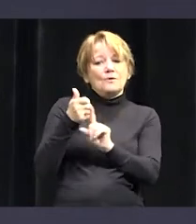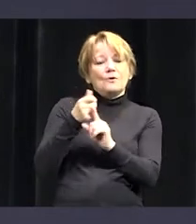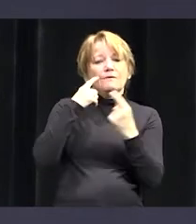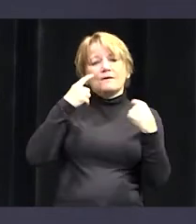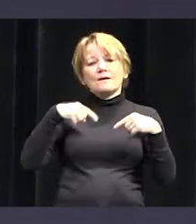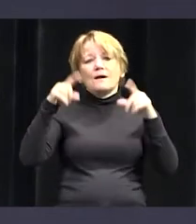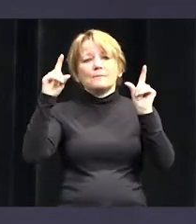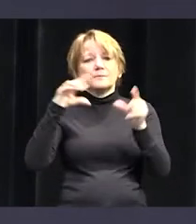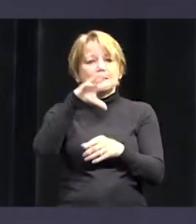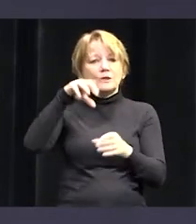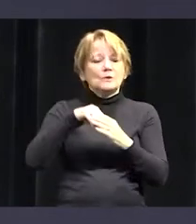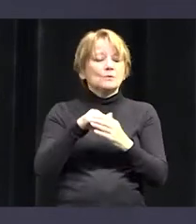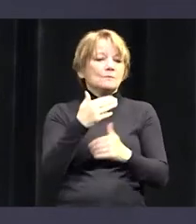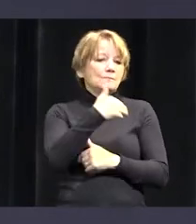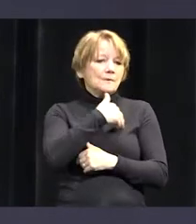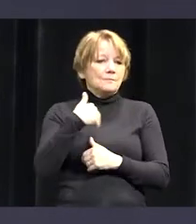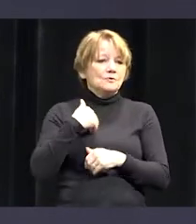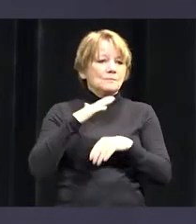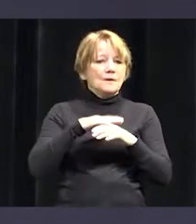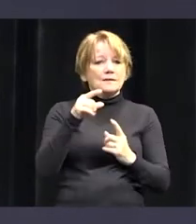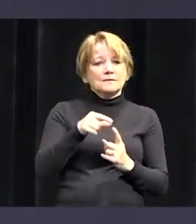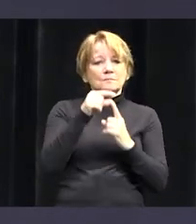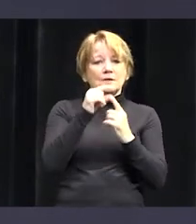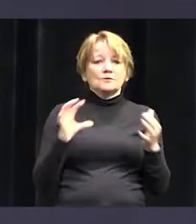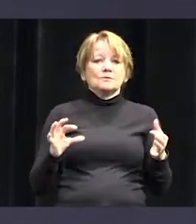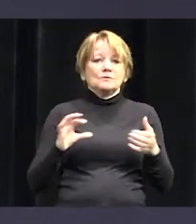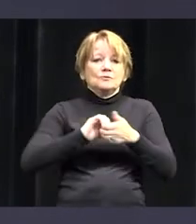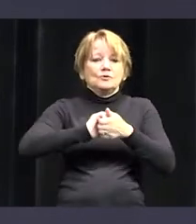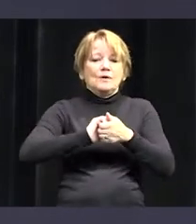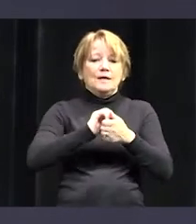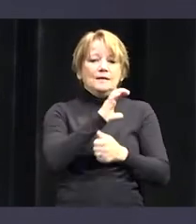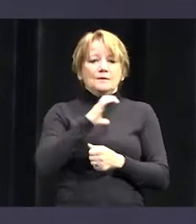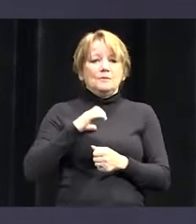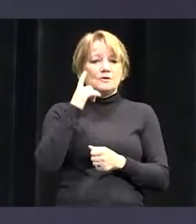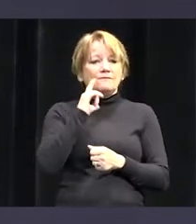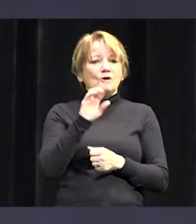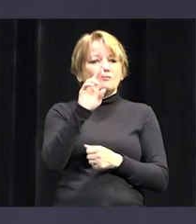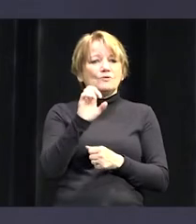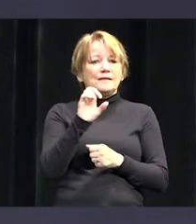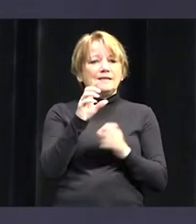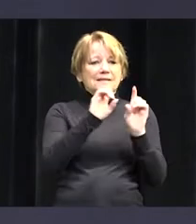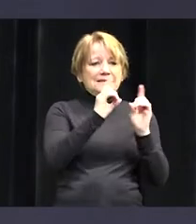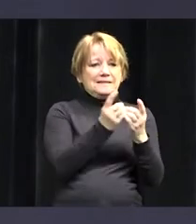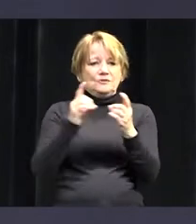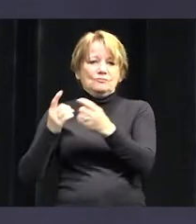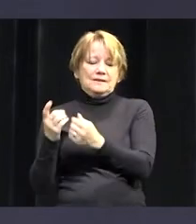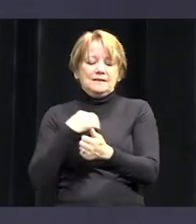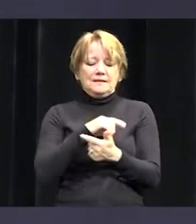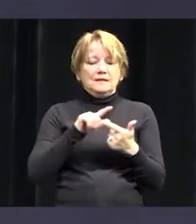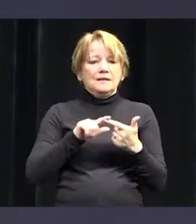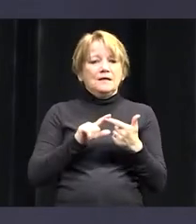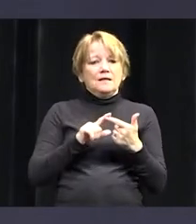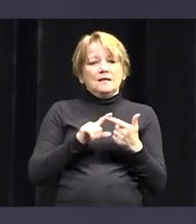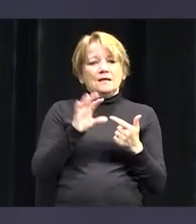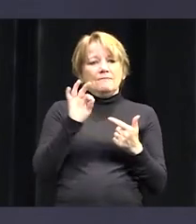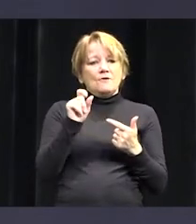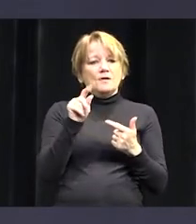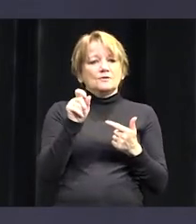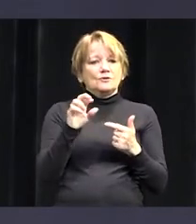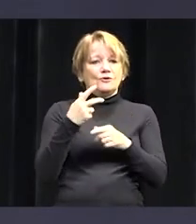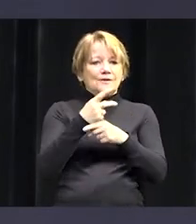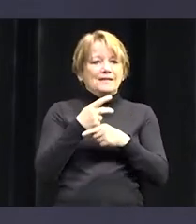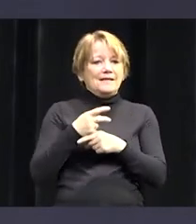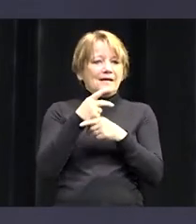accomplishment included membership on the special joint commission on redistricting the foster care caucus